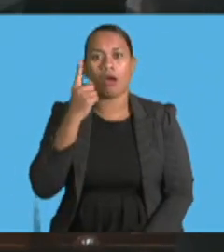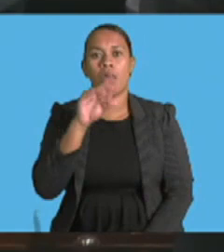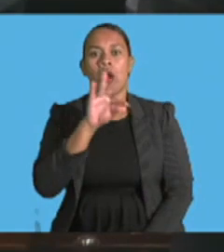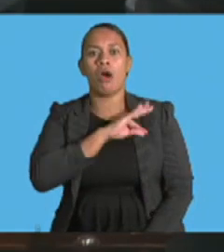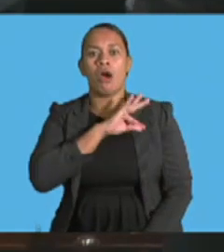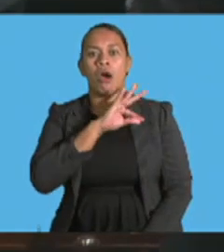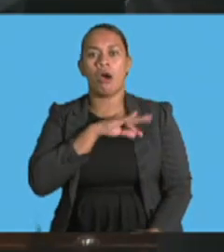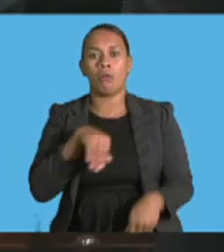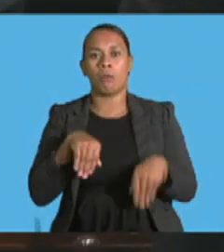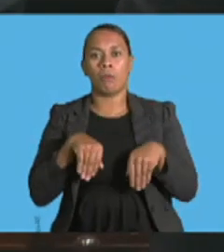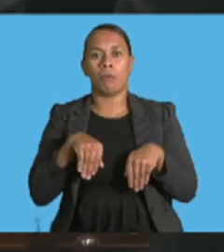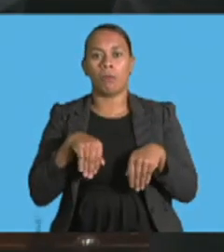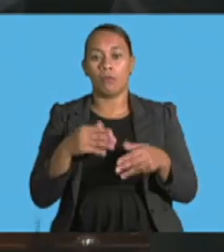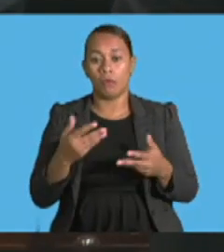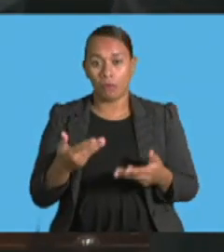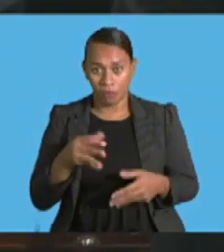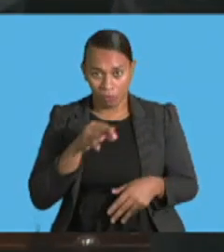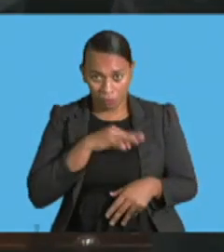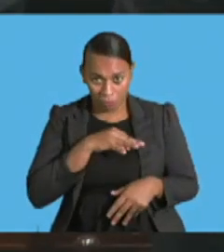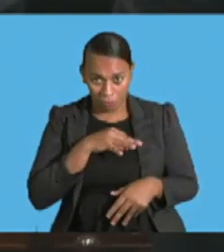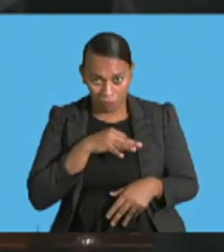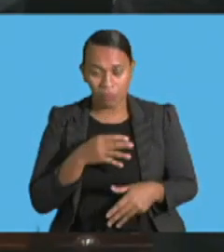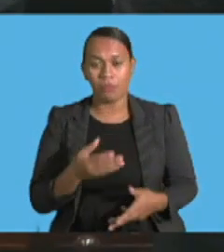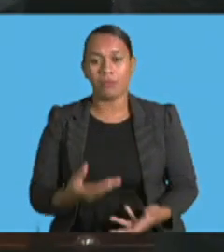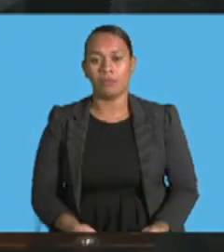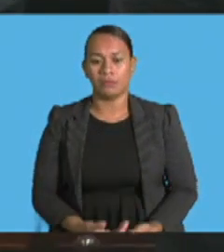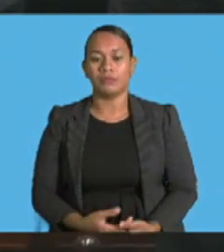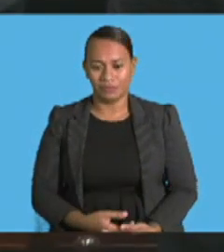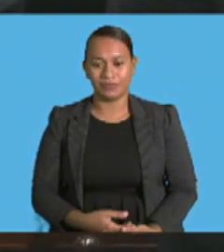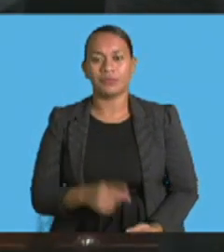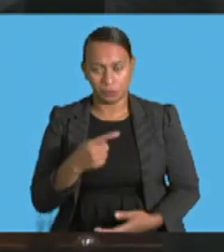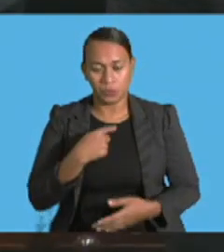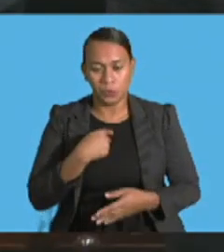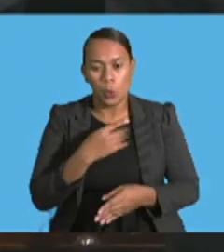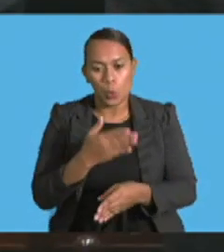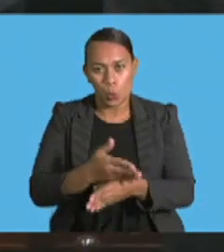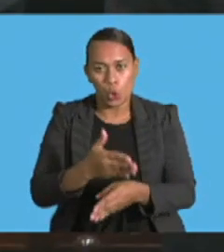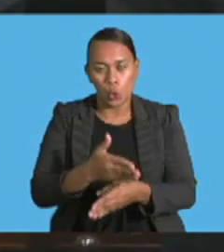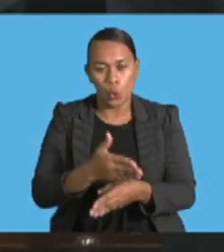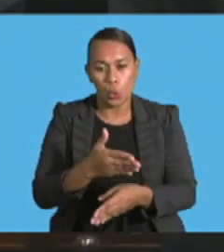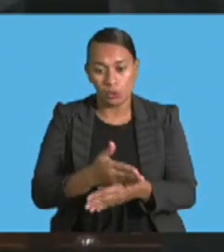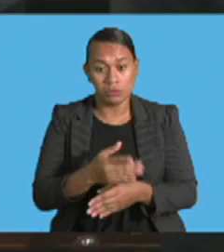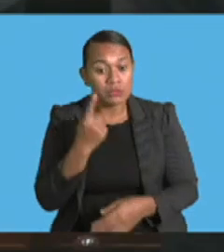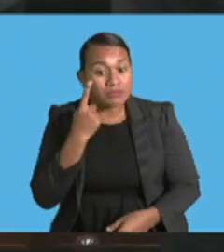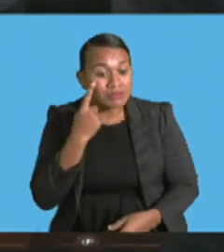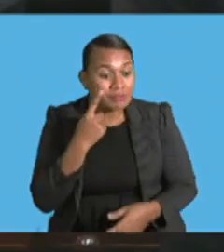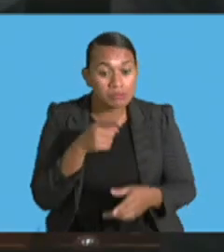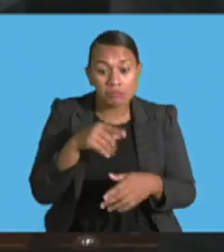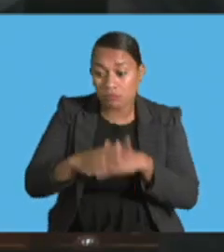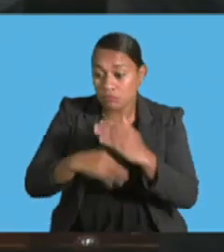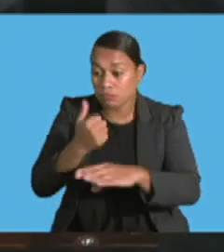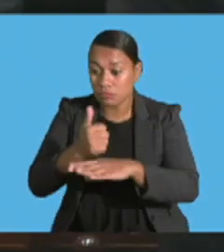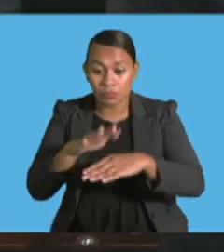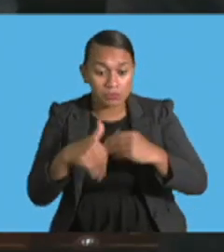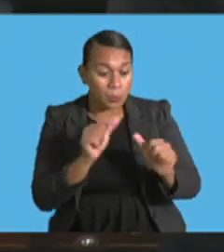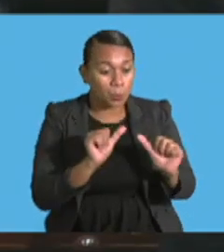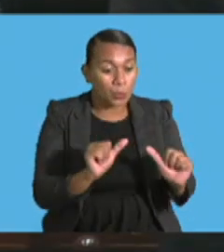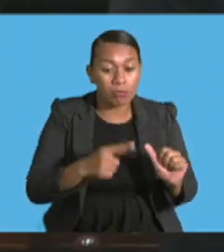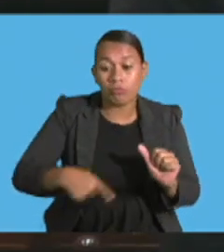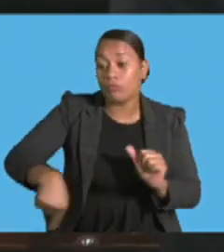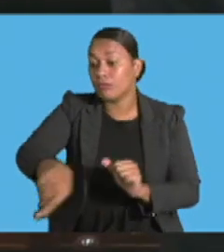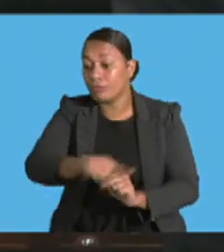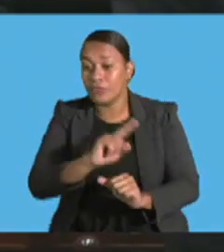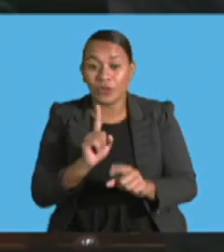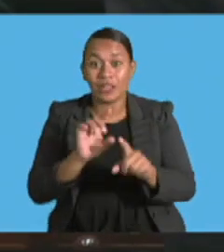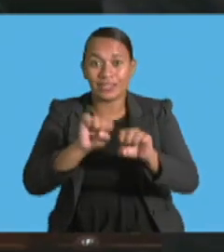Mr. Speaker, say in addition, our ministry is already working towards establishing a protected area registration system to enhance management